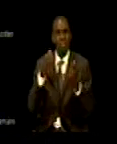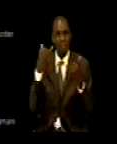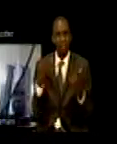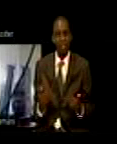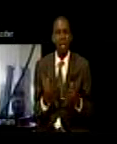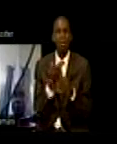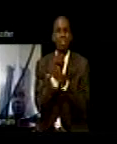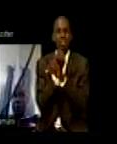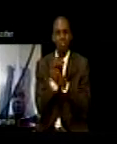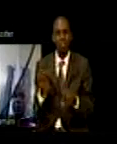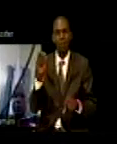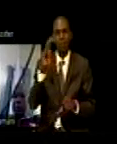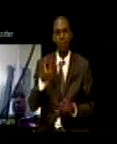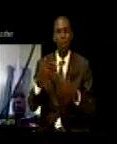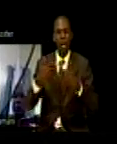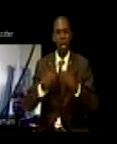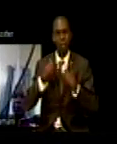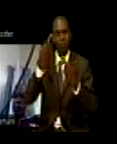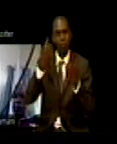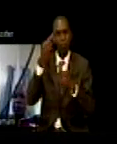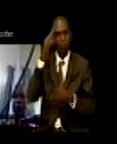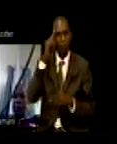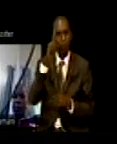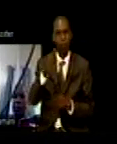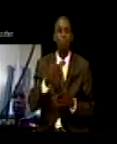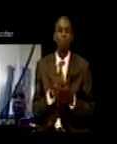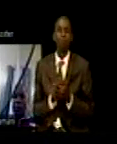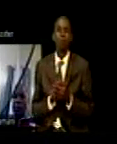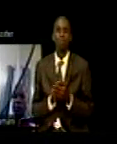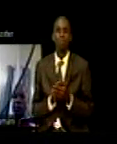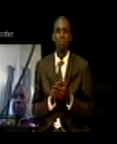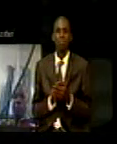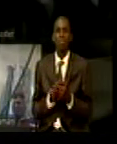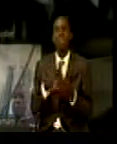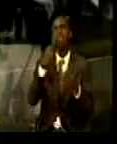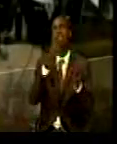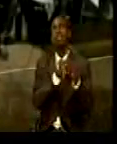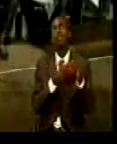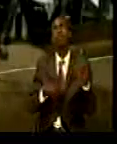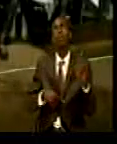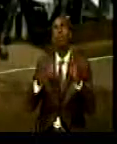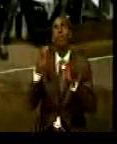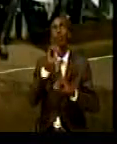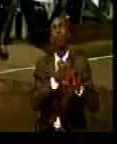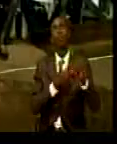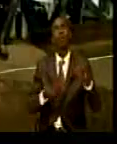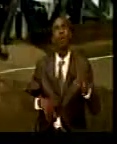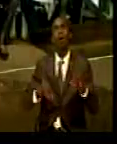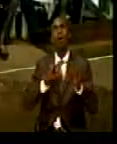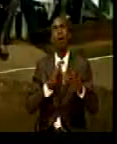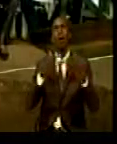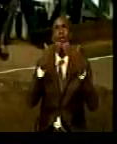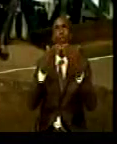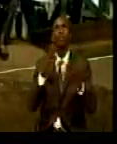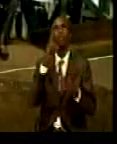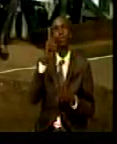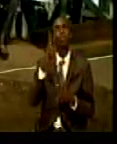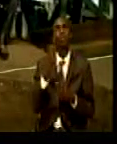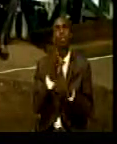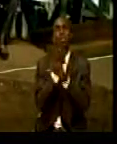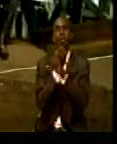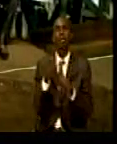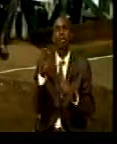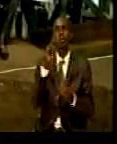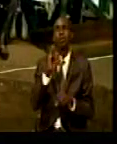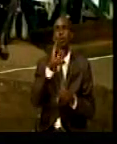has come. And then open your mouth and tell the Lord, oh Lord, I thank you. Salvation is mine. And what